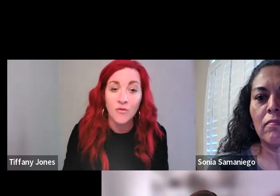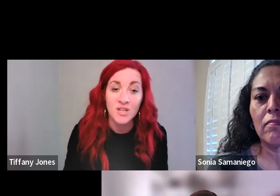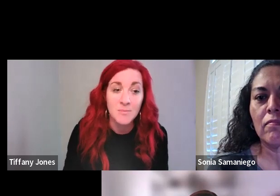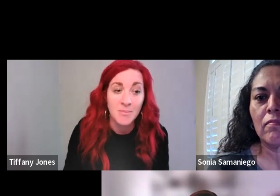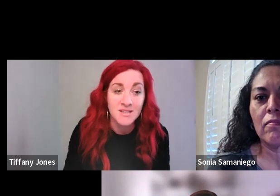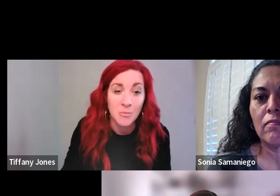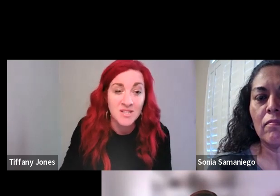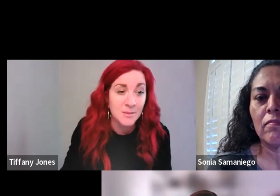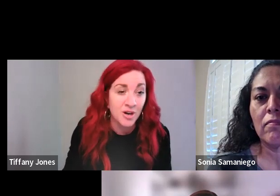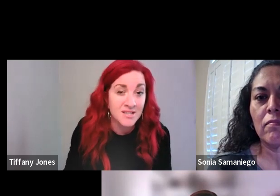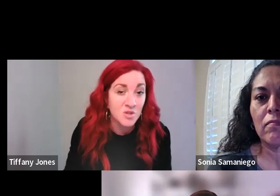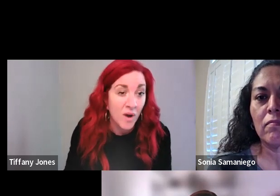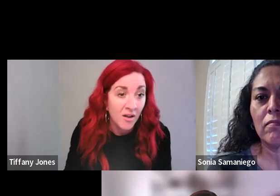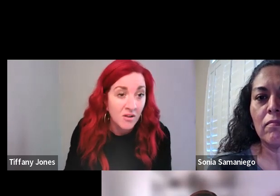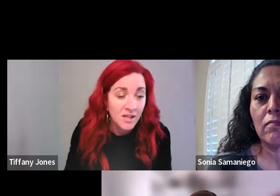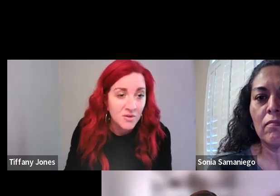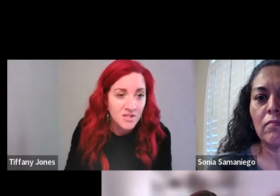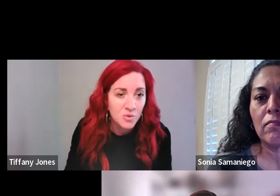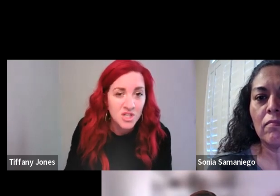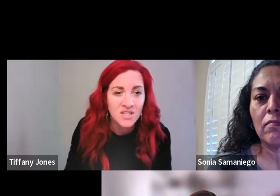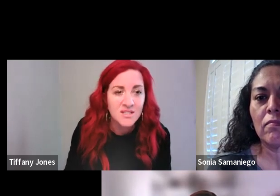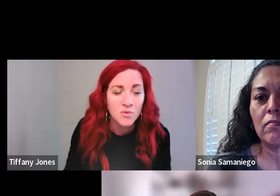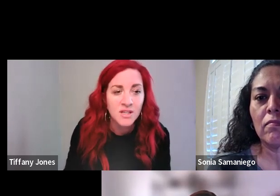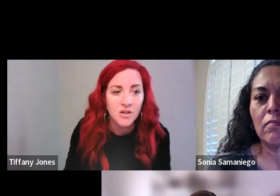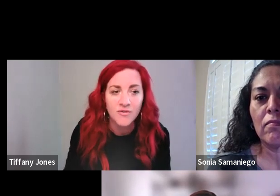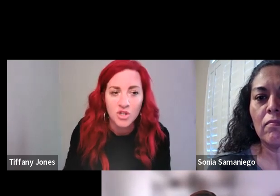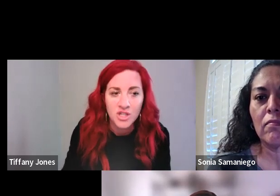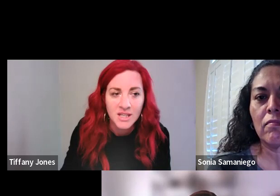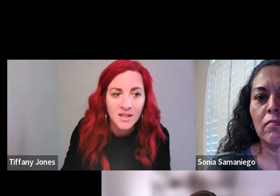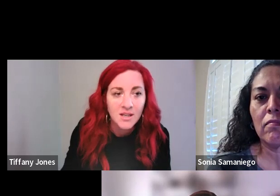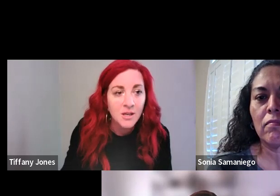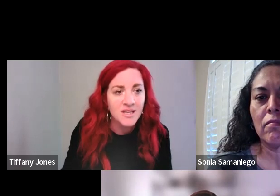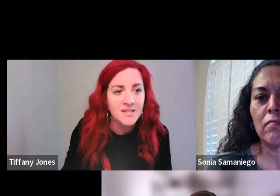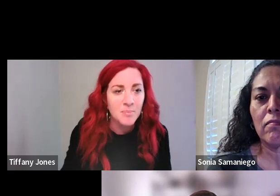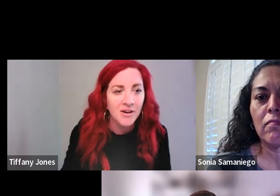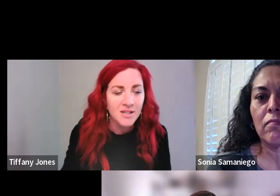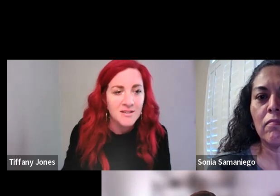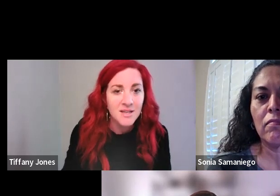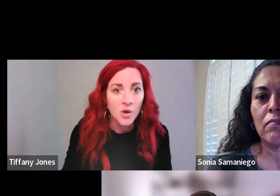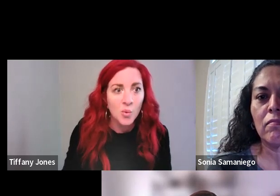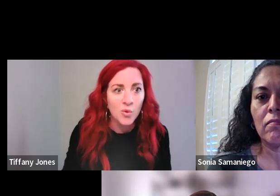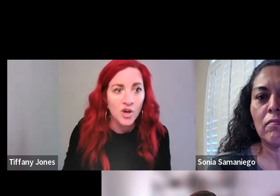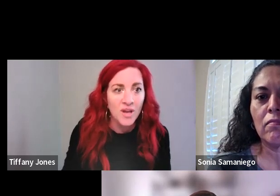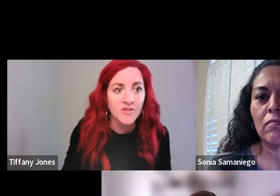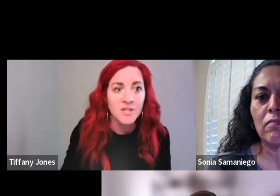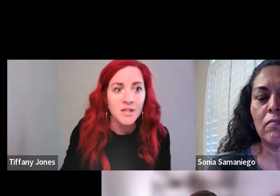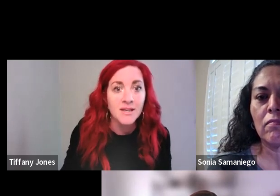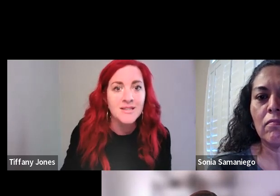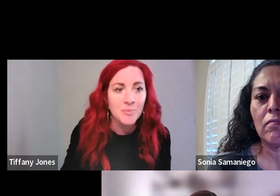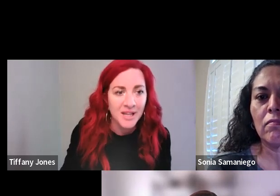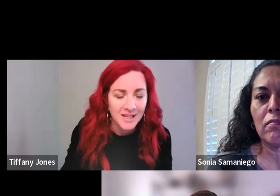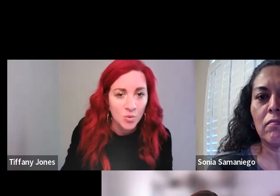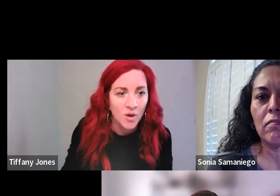but their voice might be somewhat suppressed as well in those situations. And it's really unfortunate, because as parents, you know, we have to